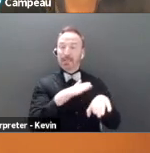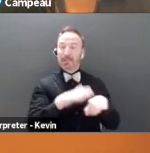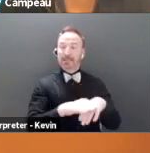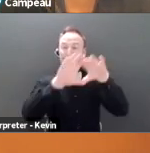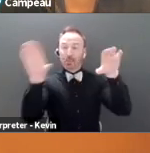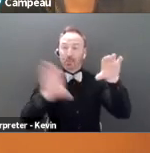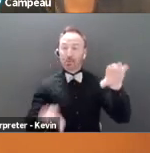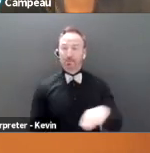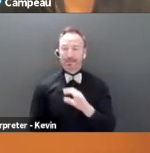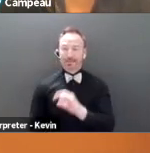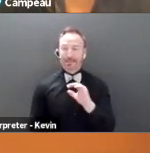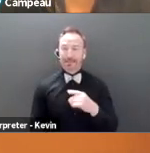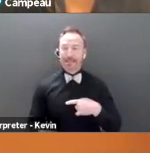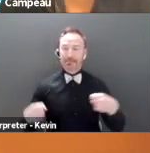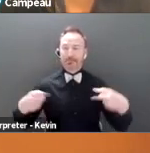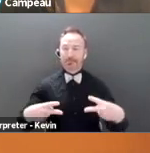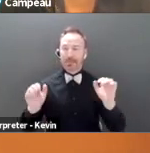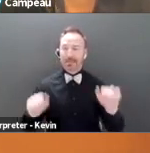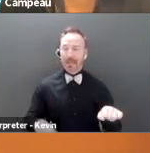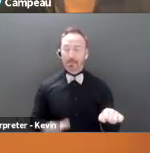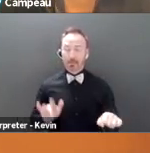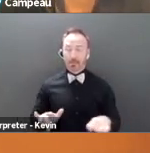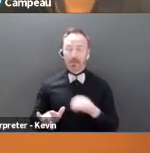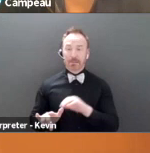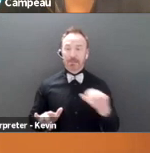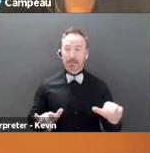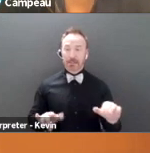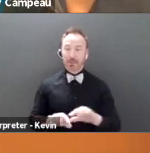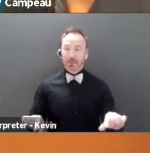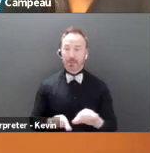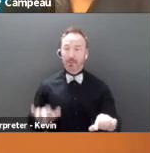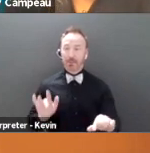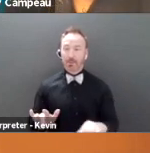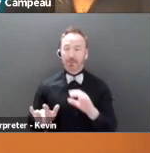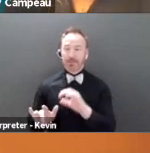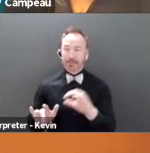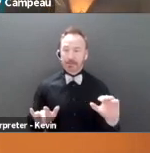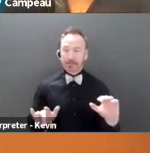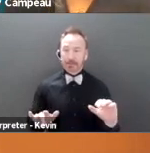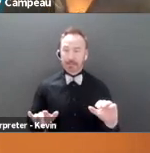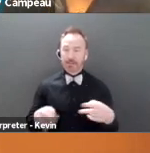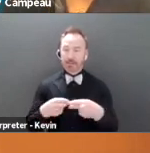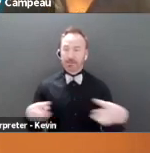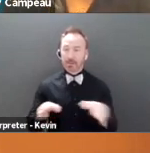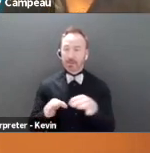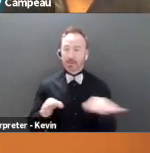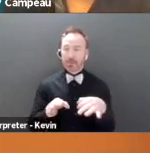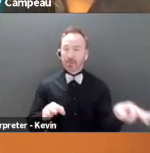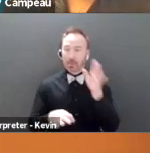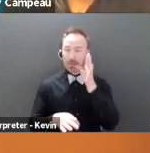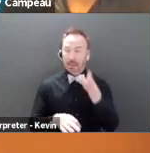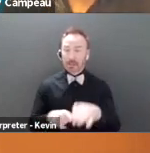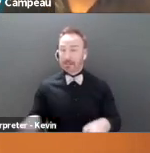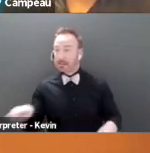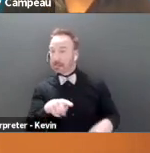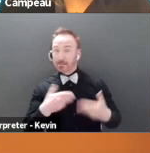caption function by clicking on the closed caption option on the bottom of your screen. And I guess just in case nobody here knows